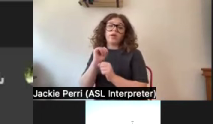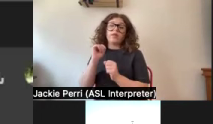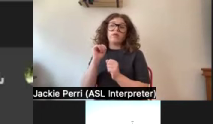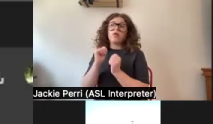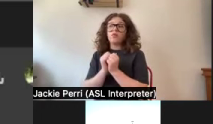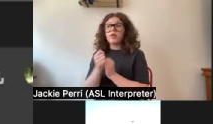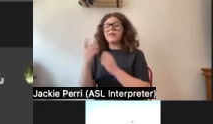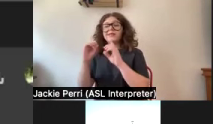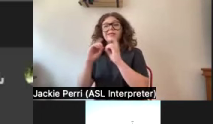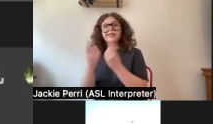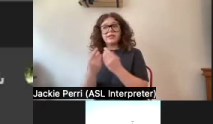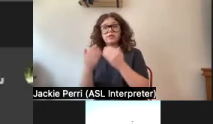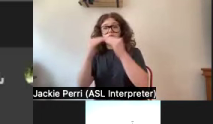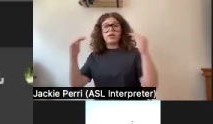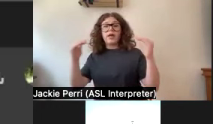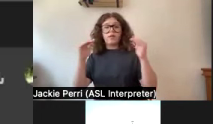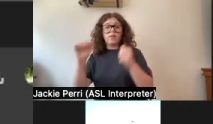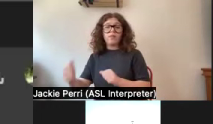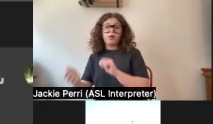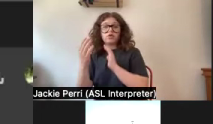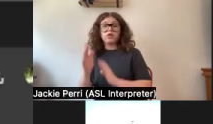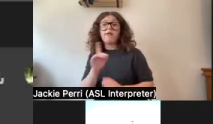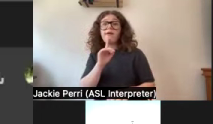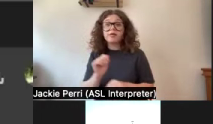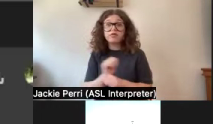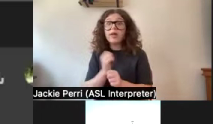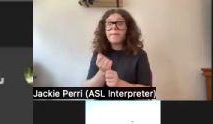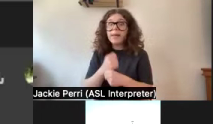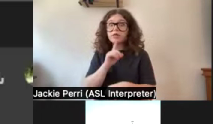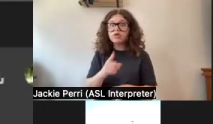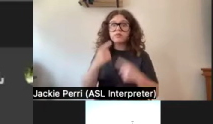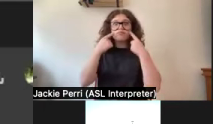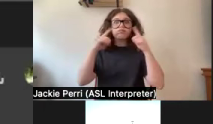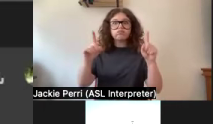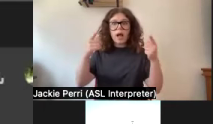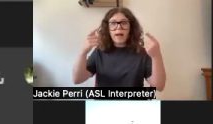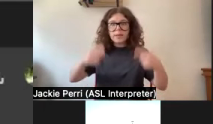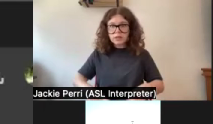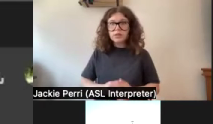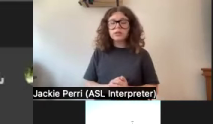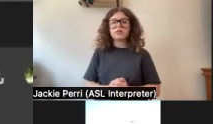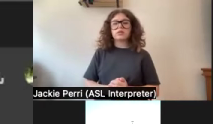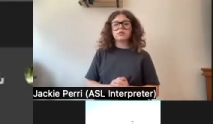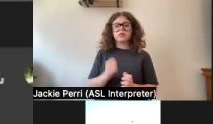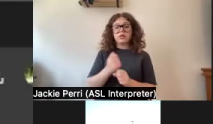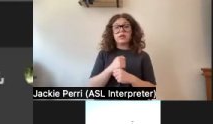we actually get high quality sexual health education implemented in schools and to ensure caregivers receive the